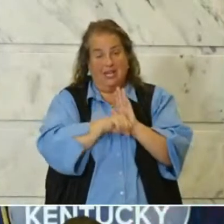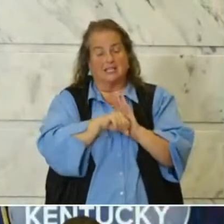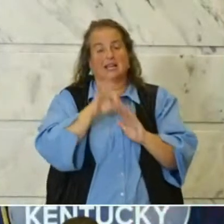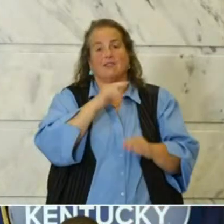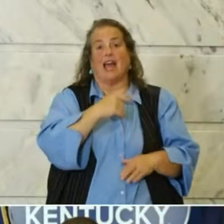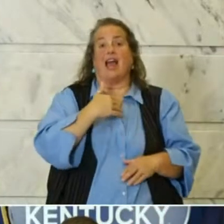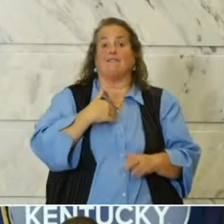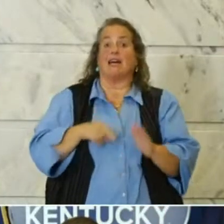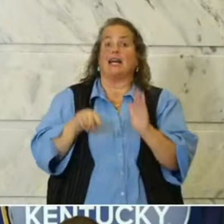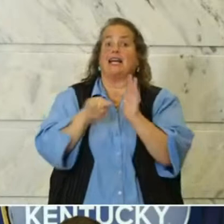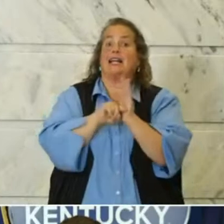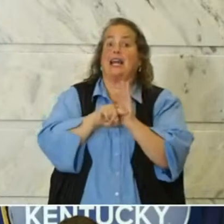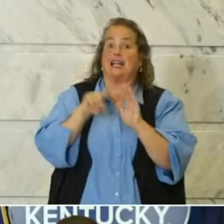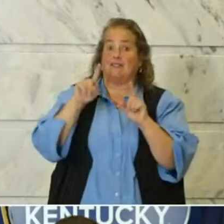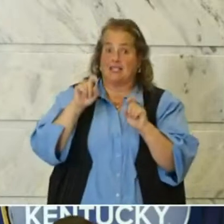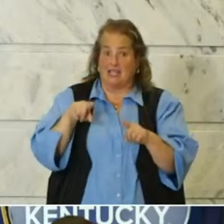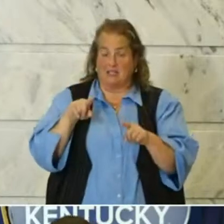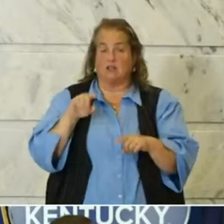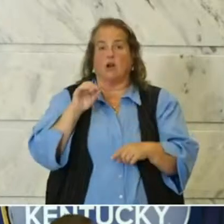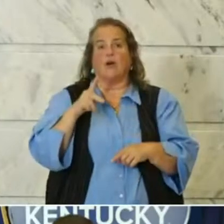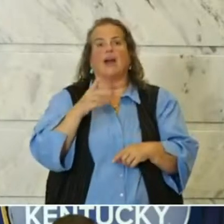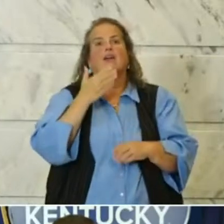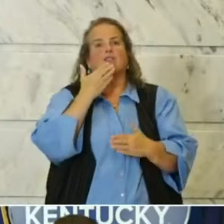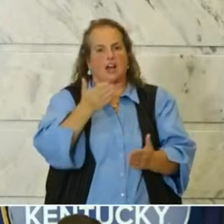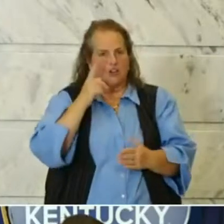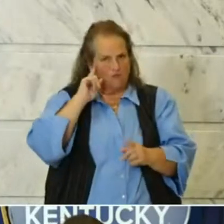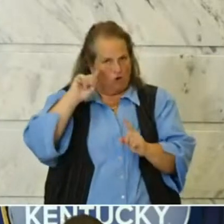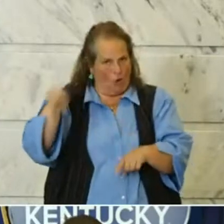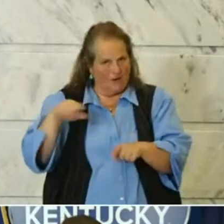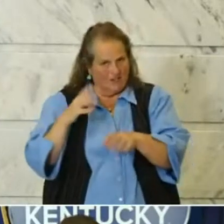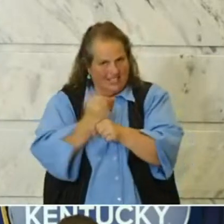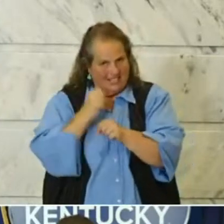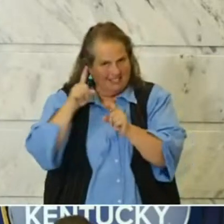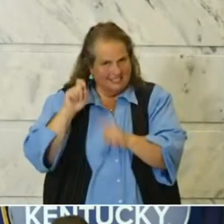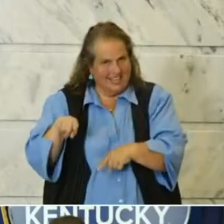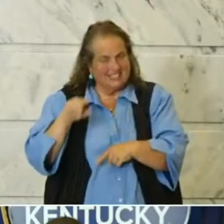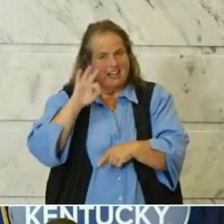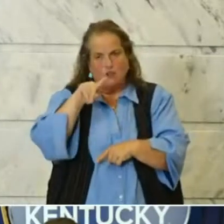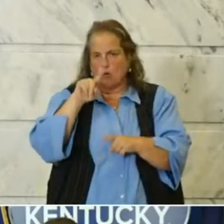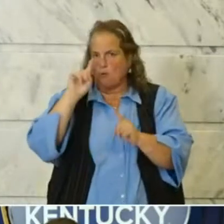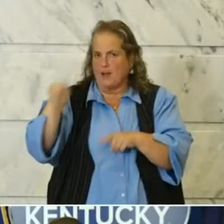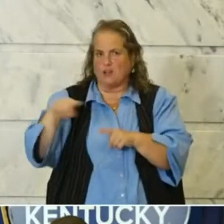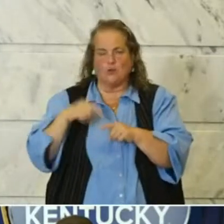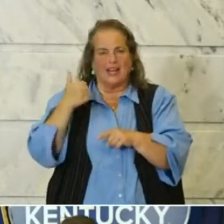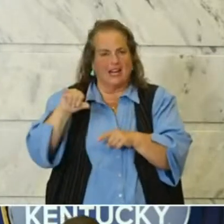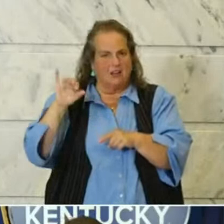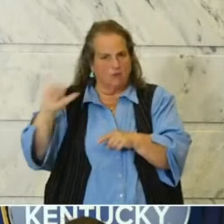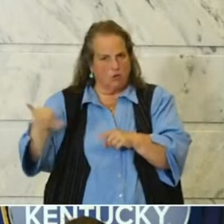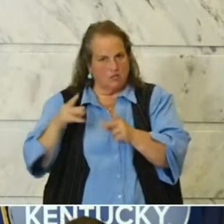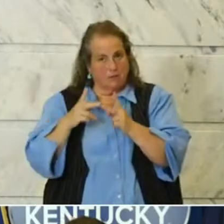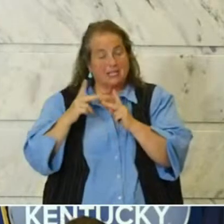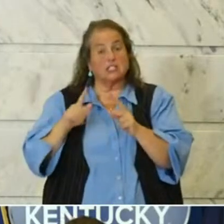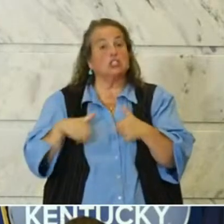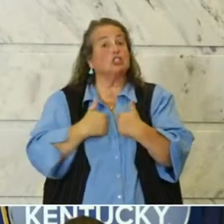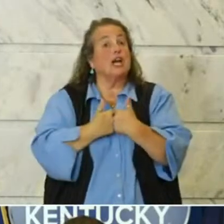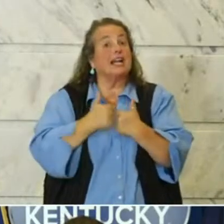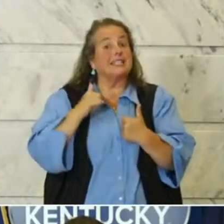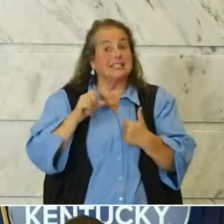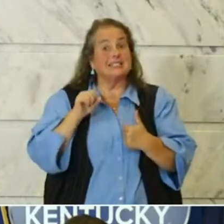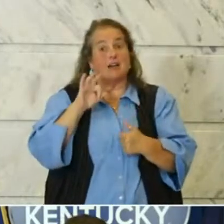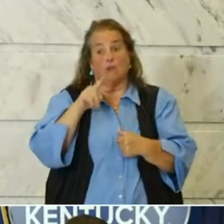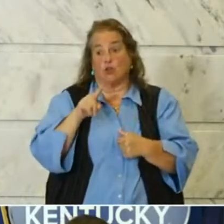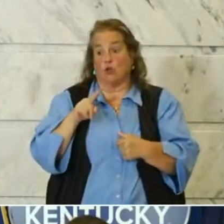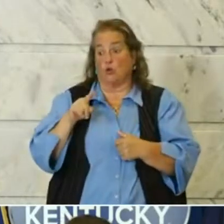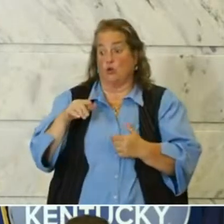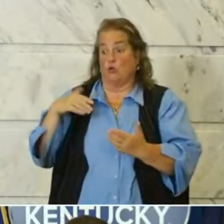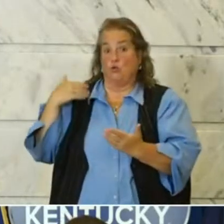a negative test? First, thank you for going to get a test if you've been in any of these places. The challenge is if you just get it